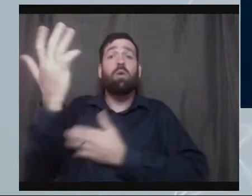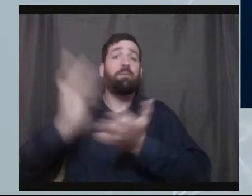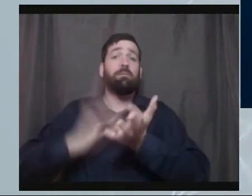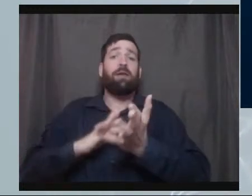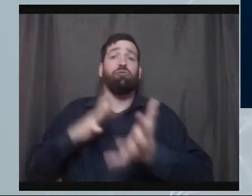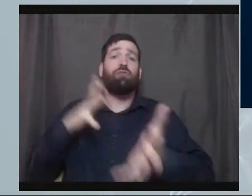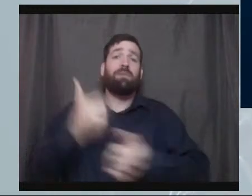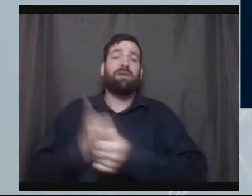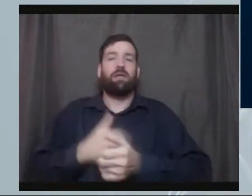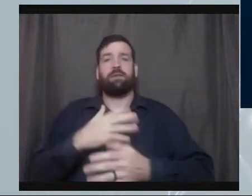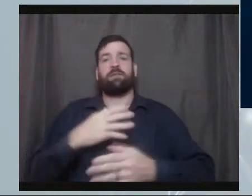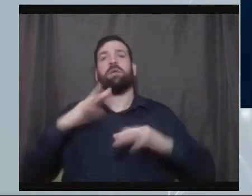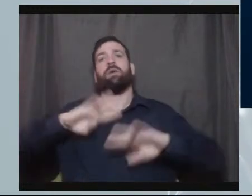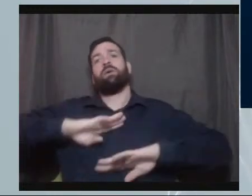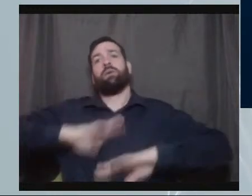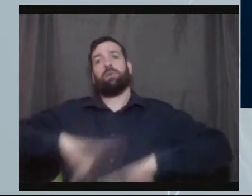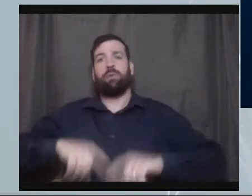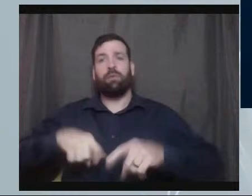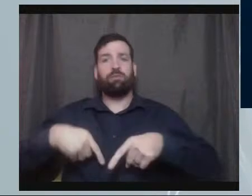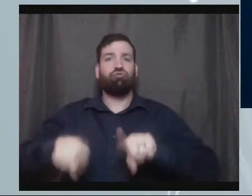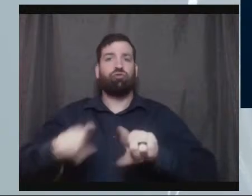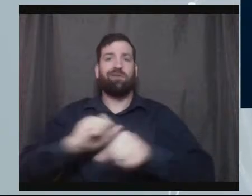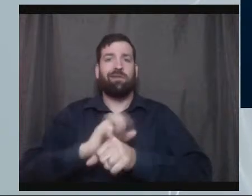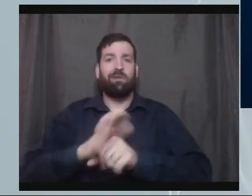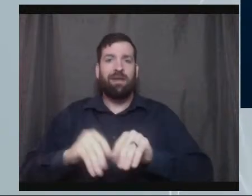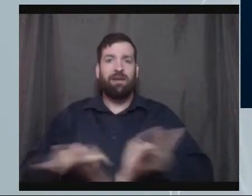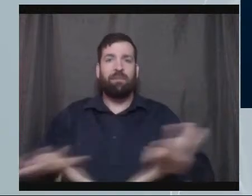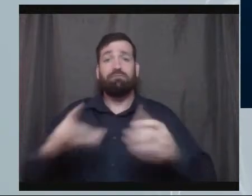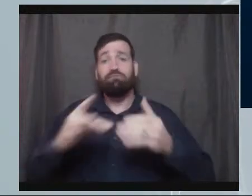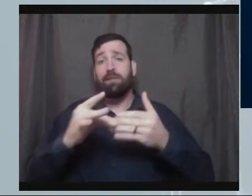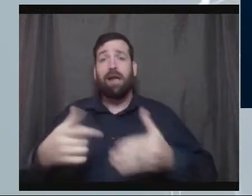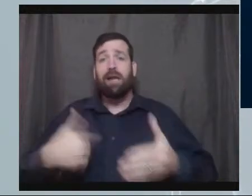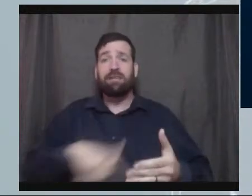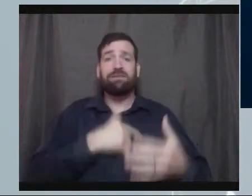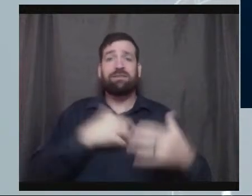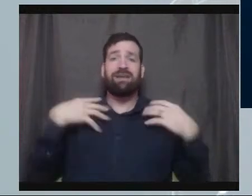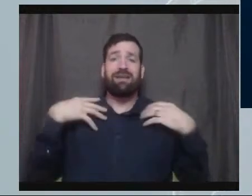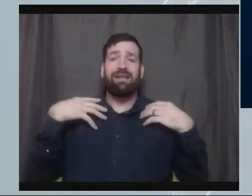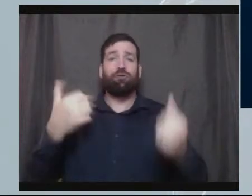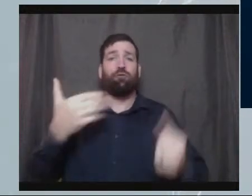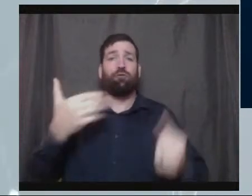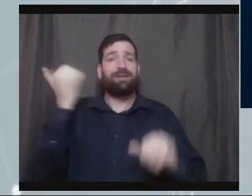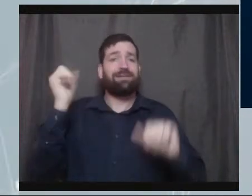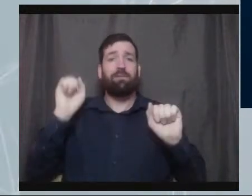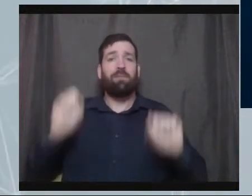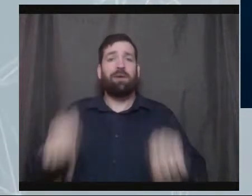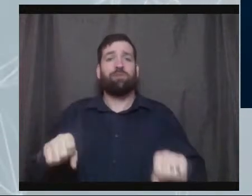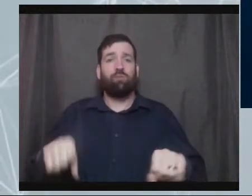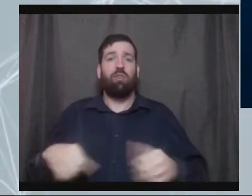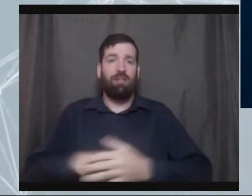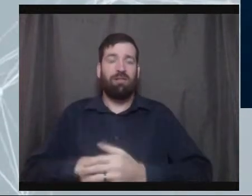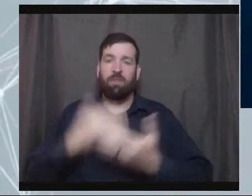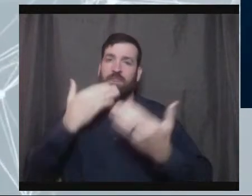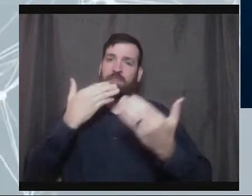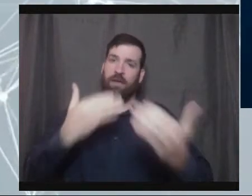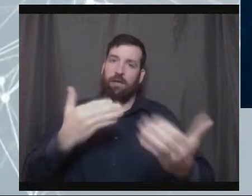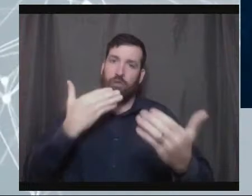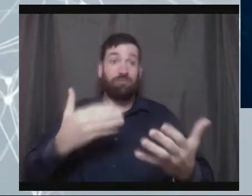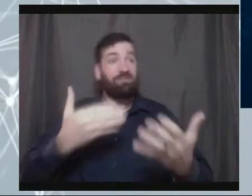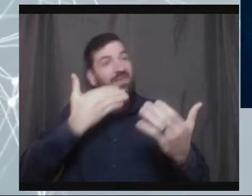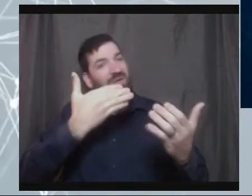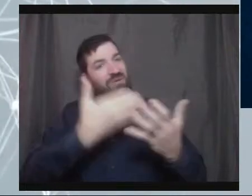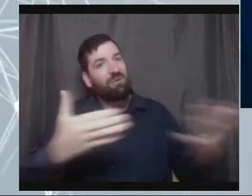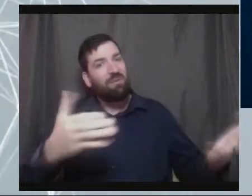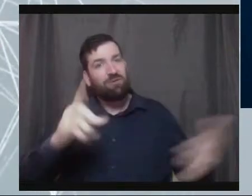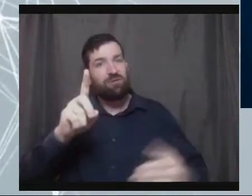pandemic. Always there to guide us and help us heal in the best fitting way for us as an individual. Thank you. And thank you so much, Denise, for watching us